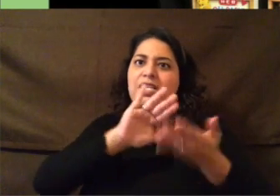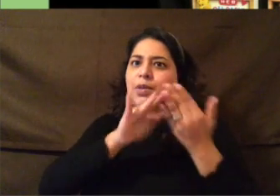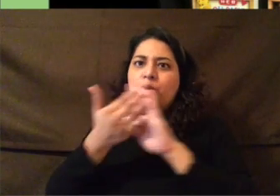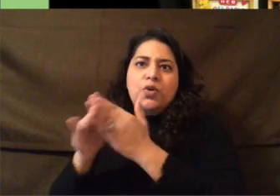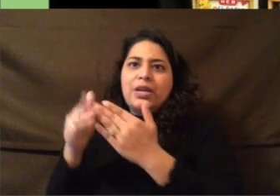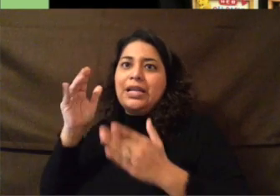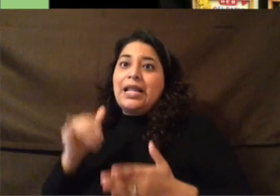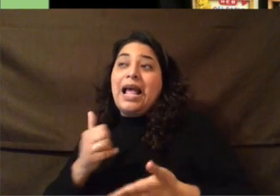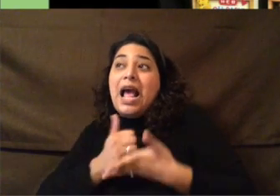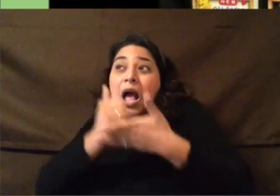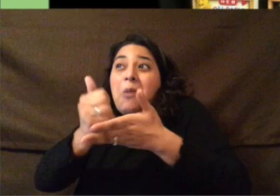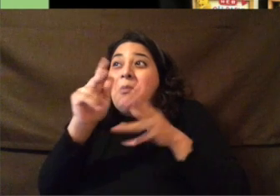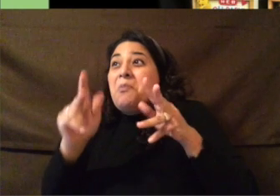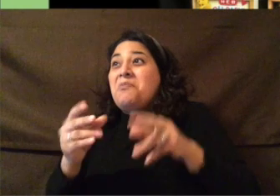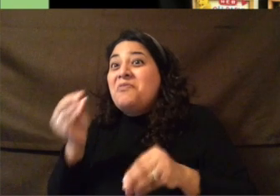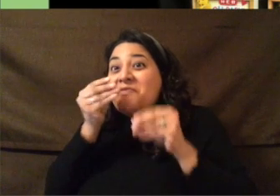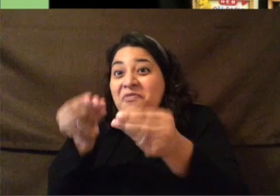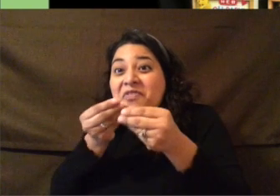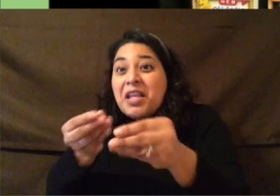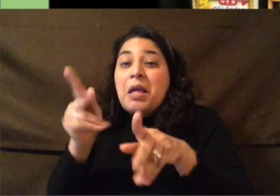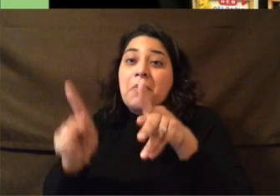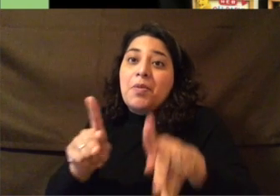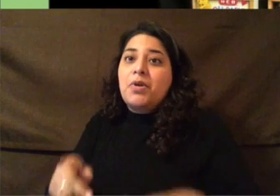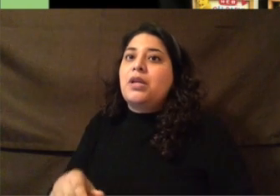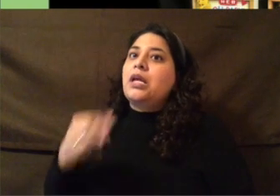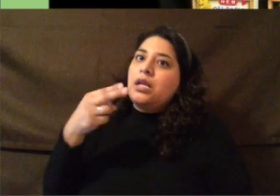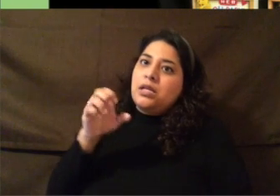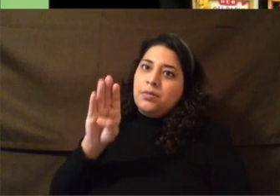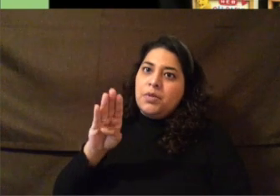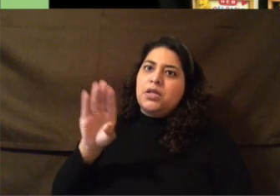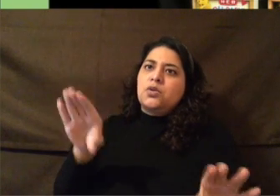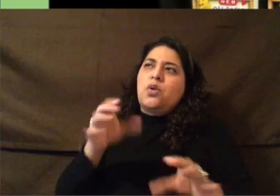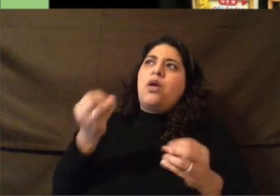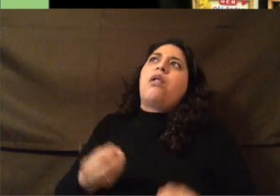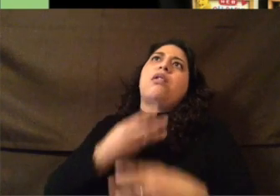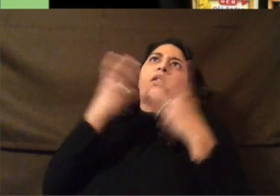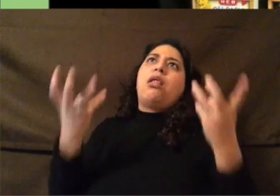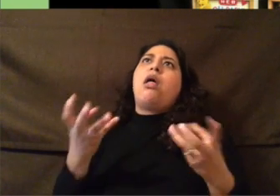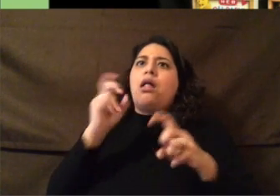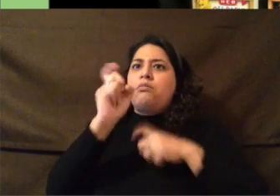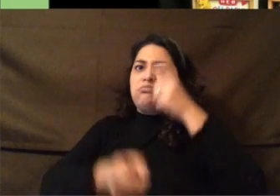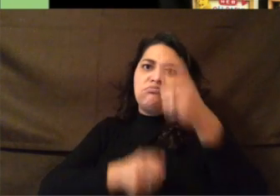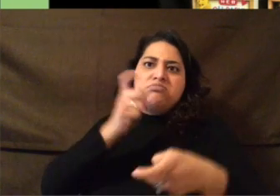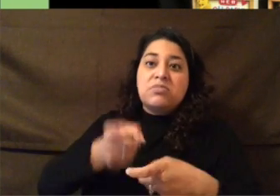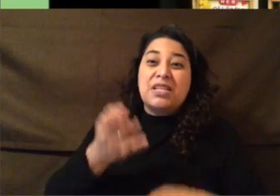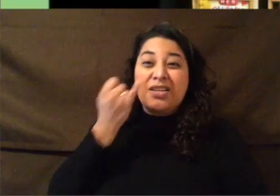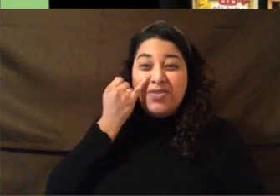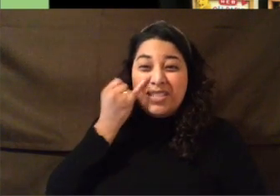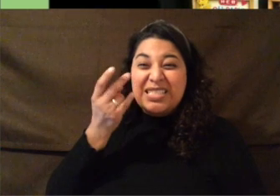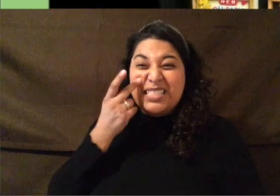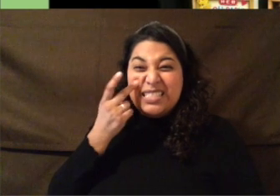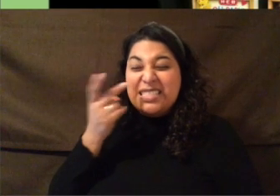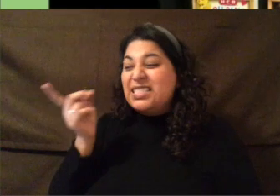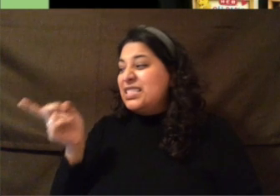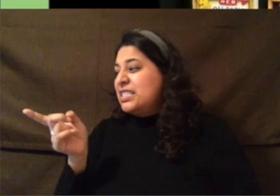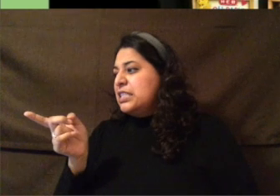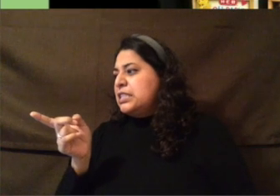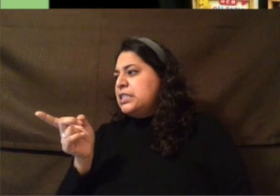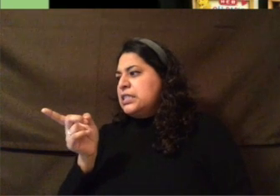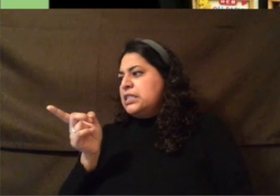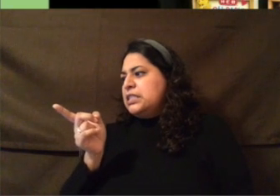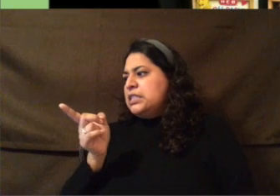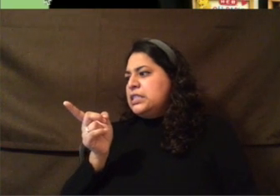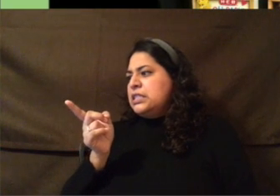They're able to feed people who need it. And then HEB does a lot of giving back as well. And if you've ever seen